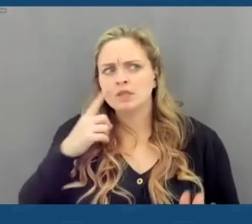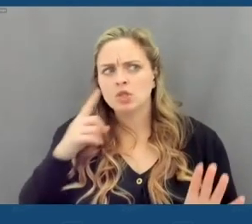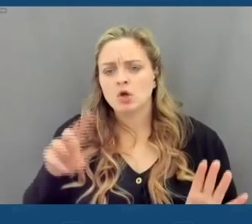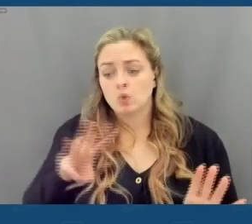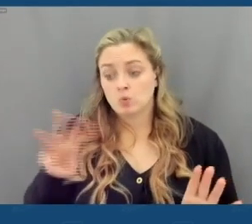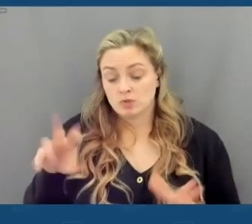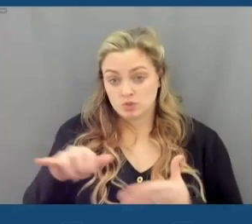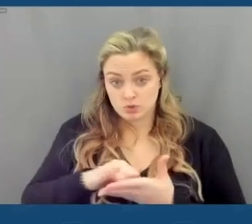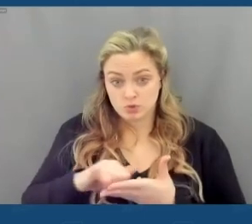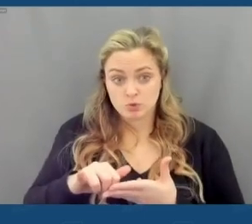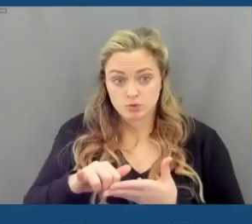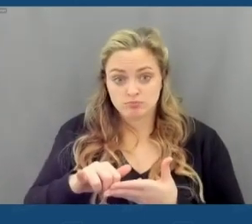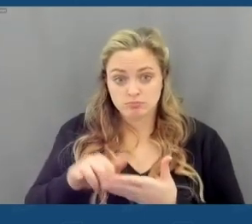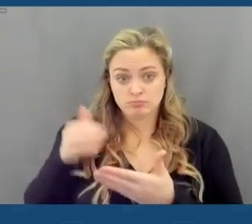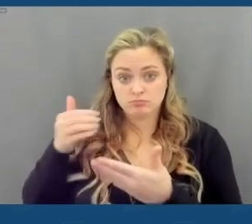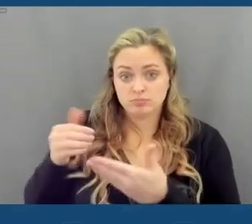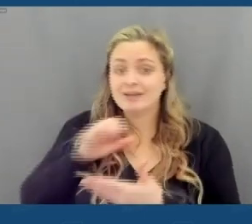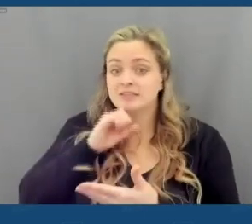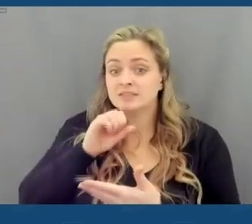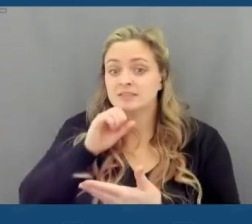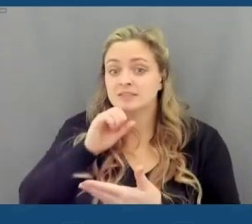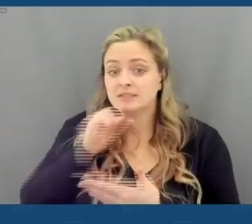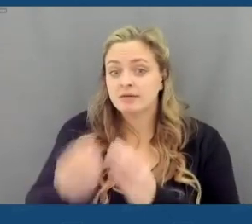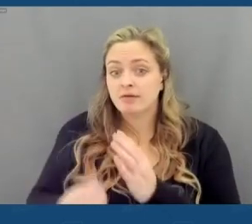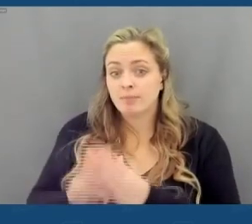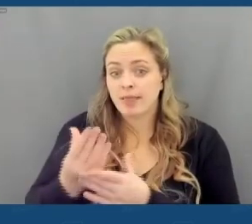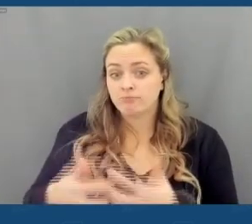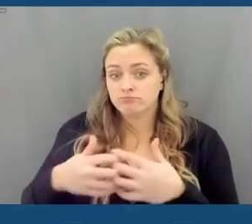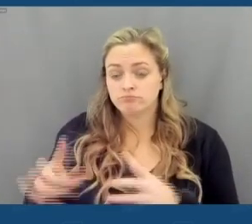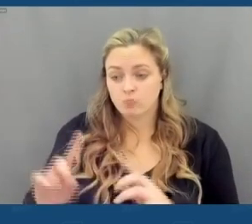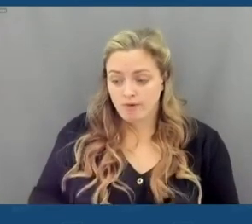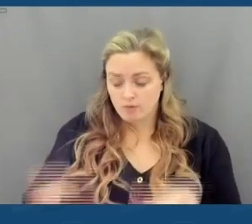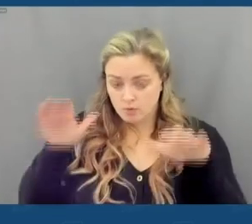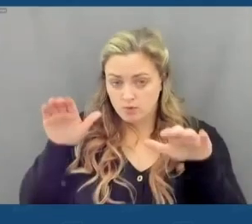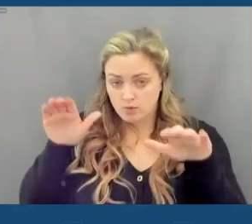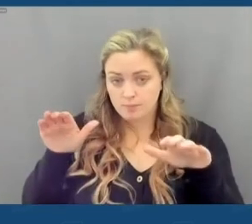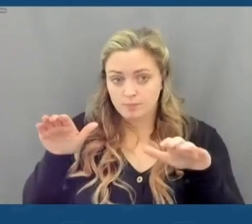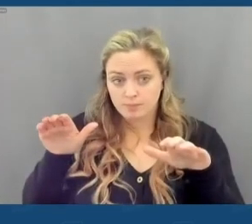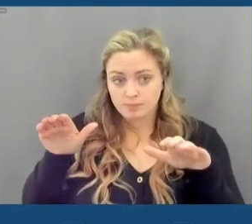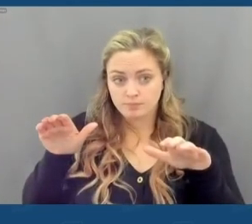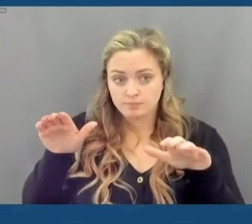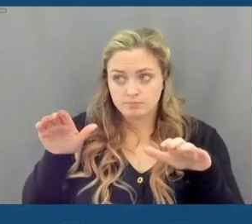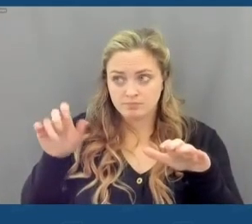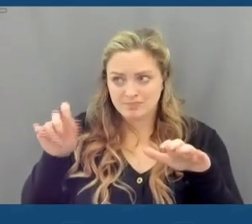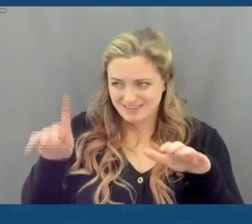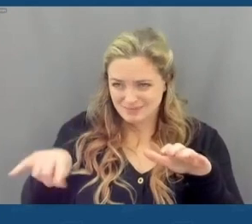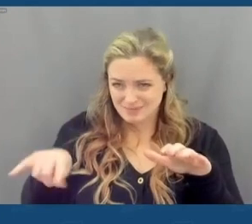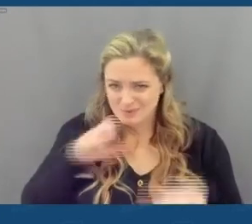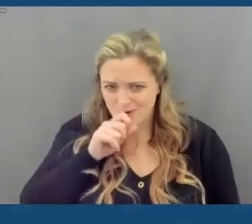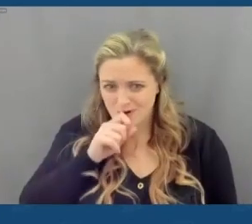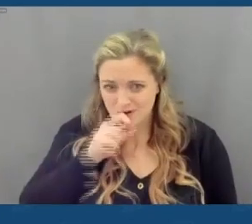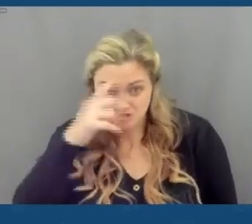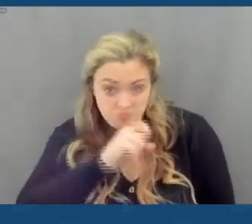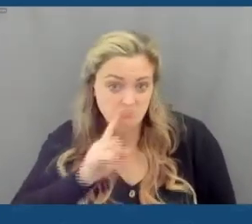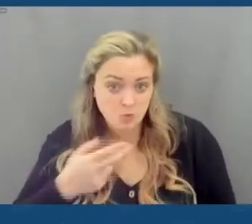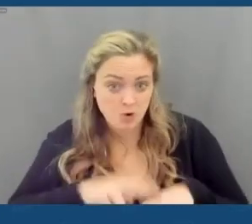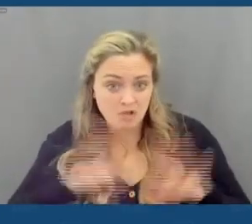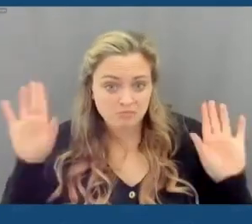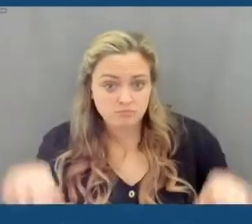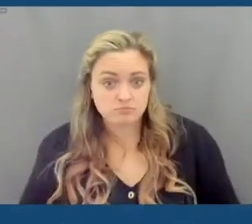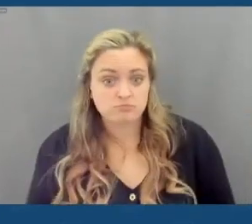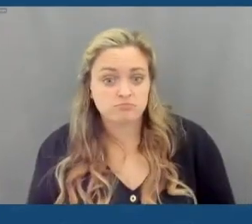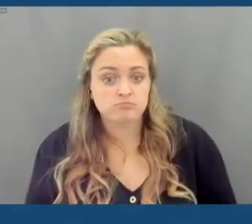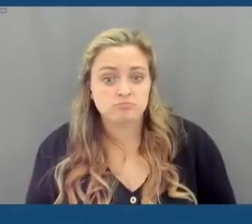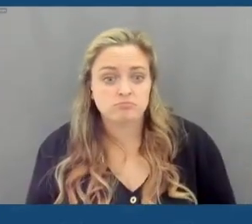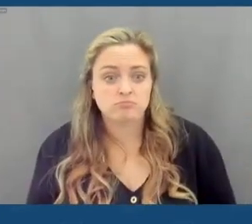York, near the steel plant where I grew up, that the sky was supposed to be orange. It was you